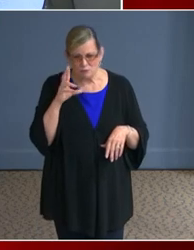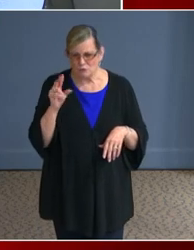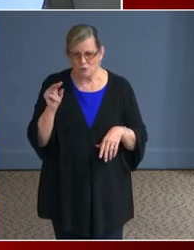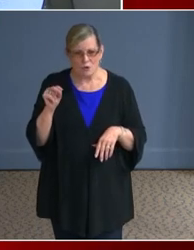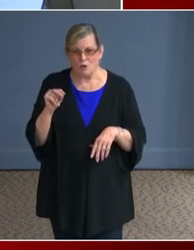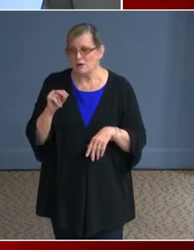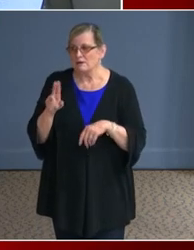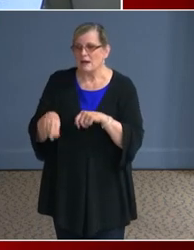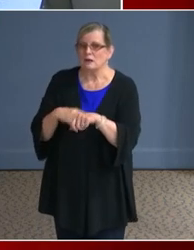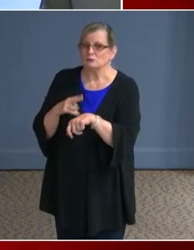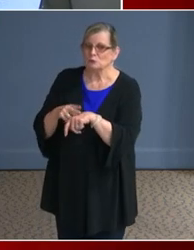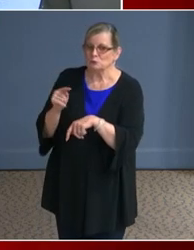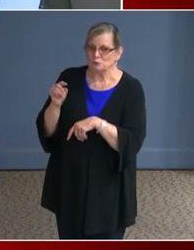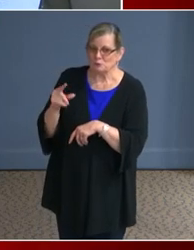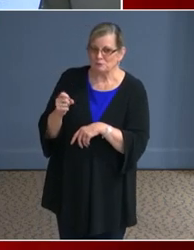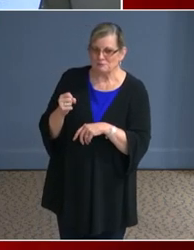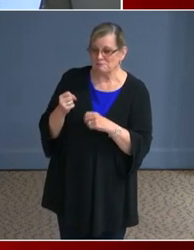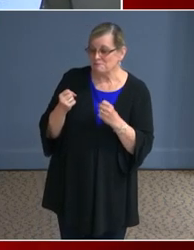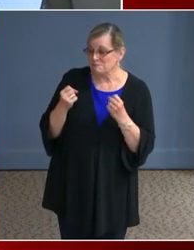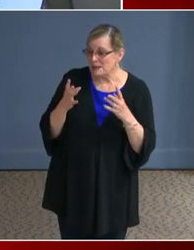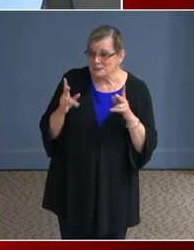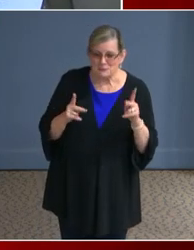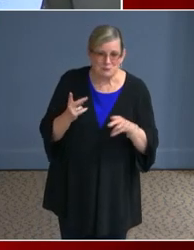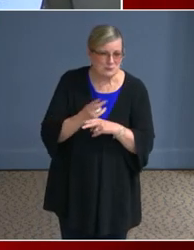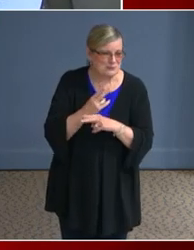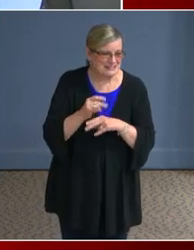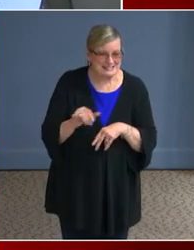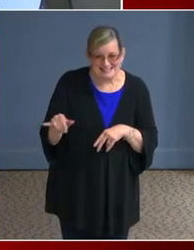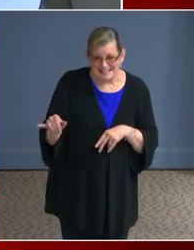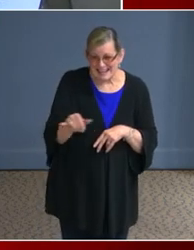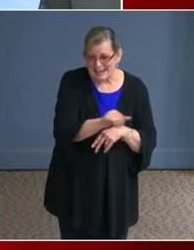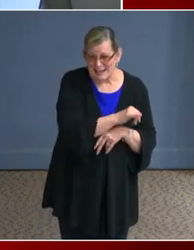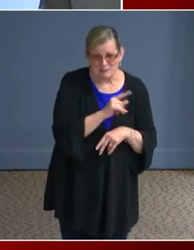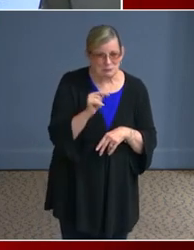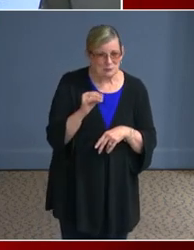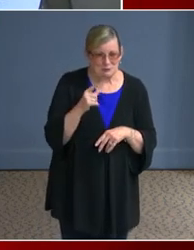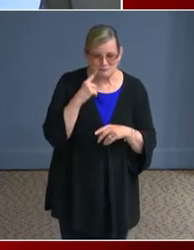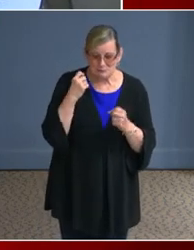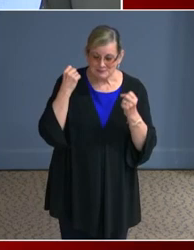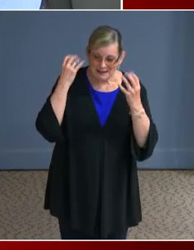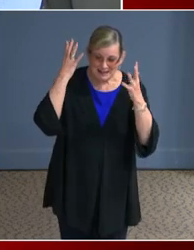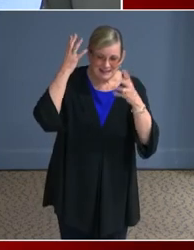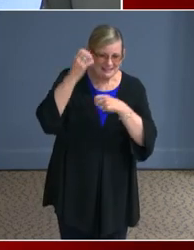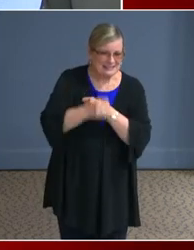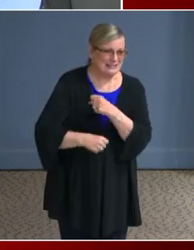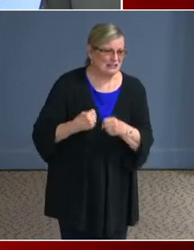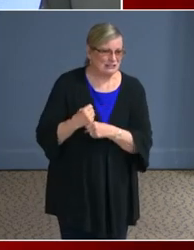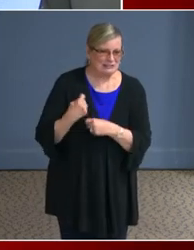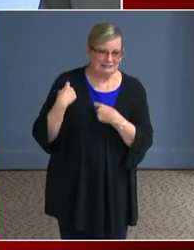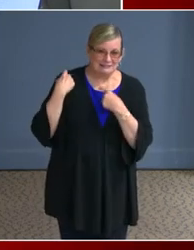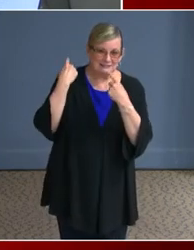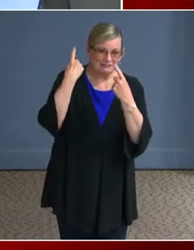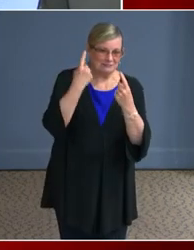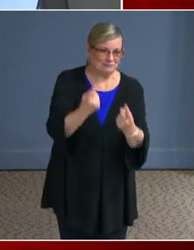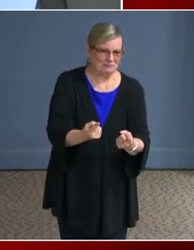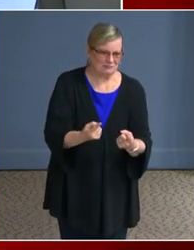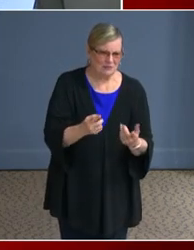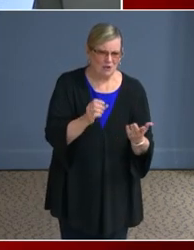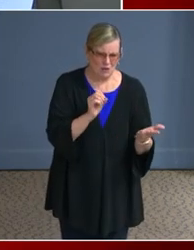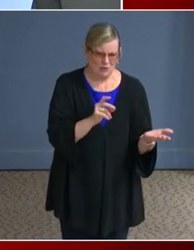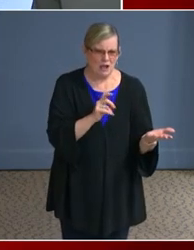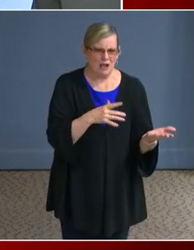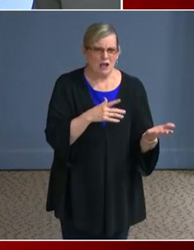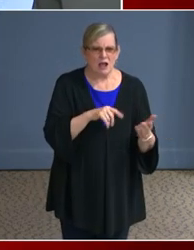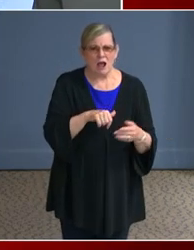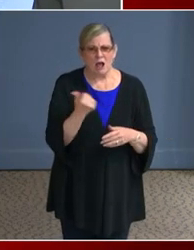organizations use, and we've used it at DC Health without challenge for more than 6 years. And other than the negative